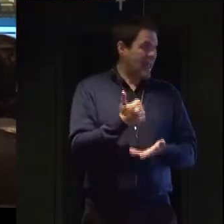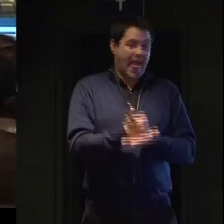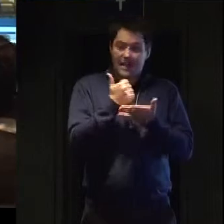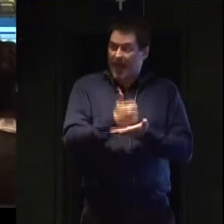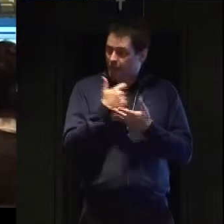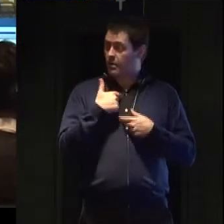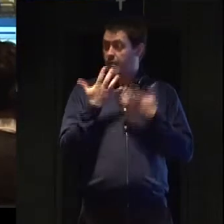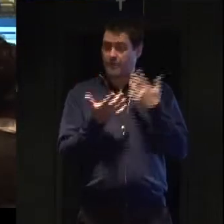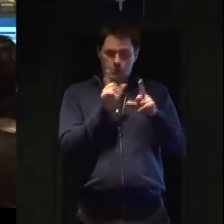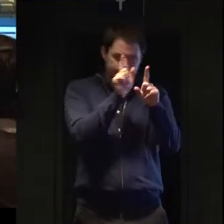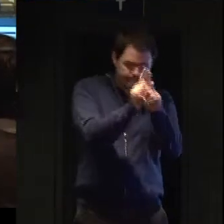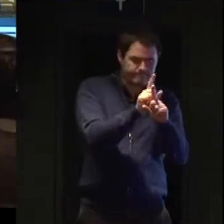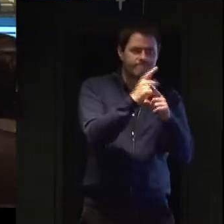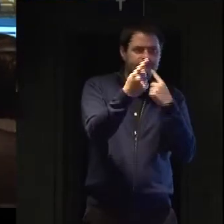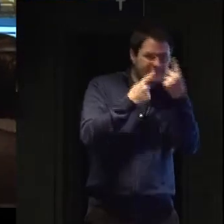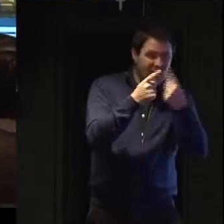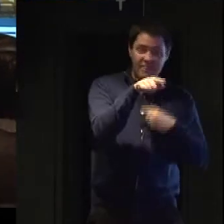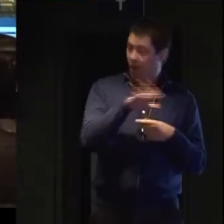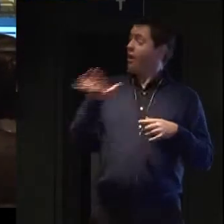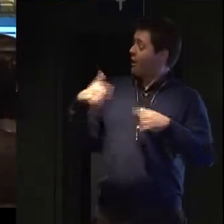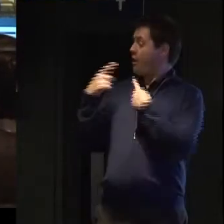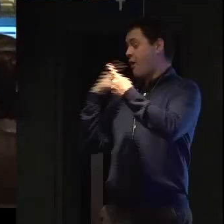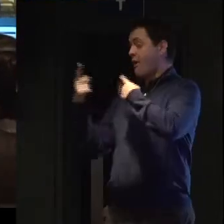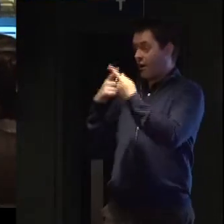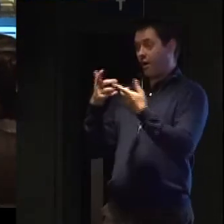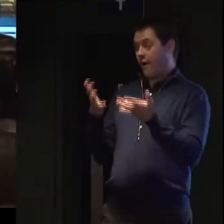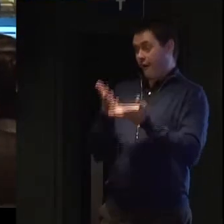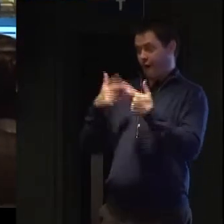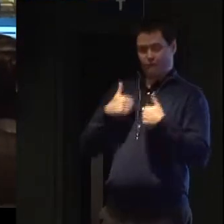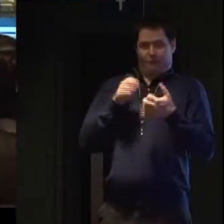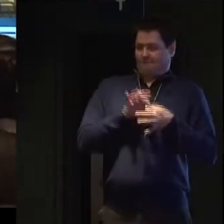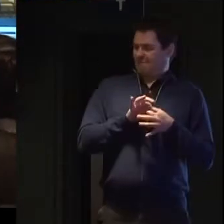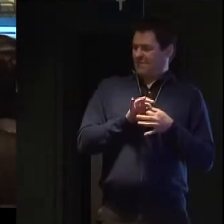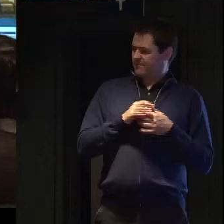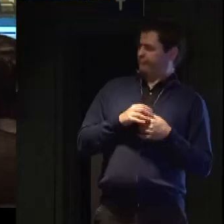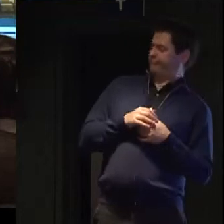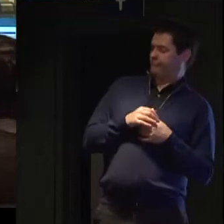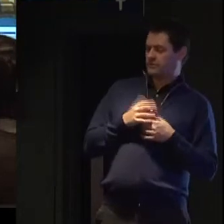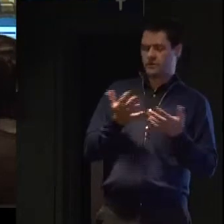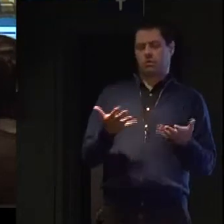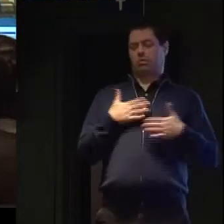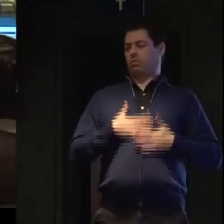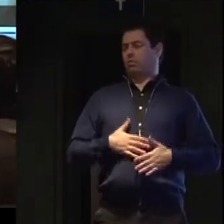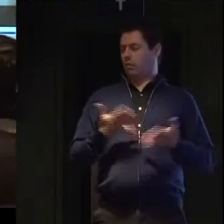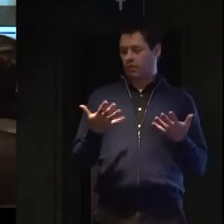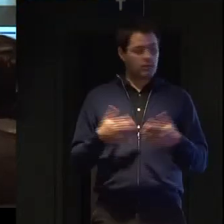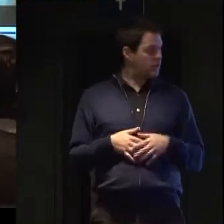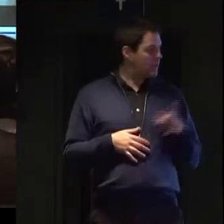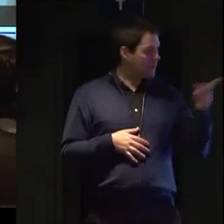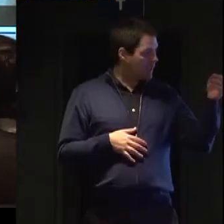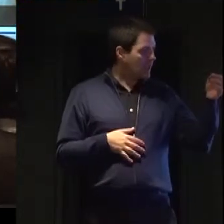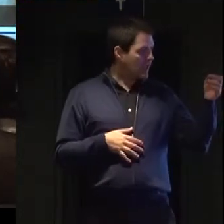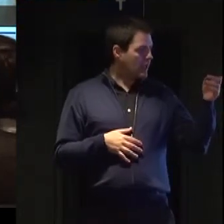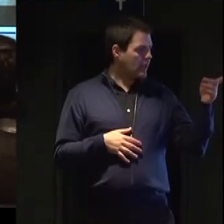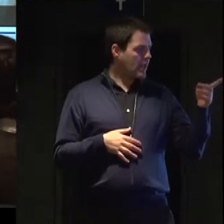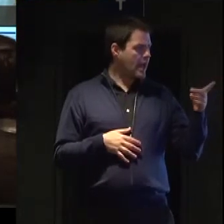and try and talk to them, and if they're friendly, it's a much better experience. The there are challenges because